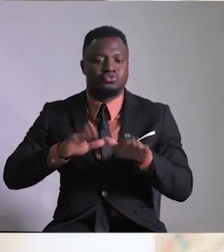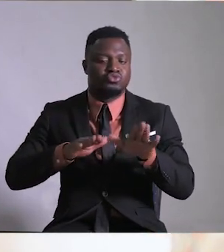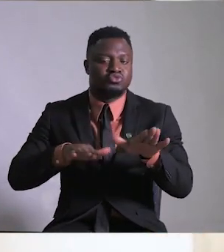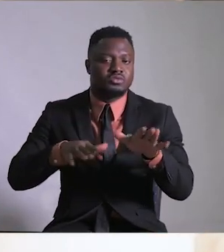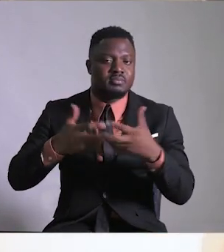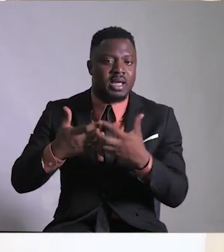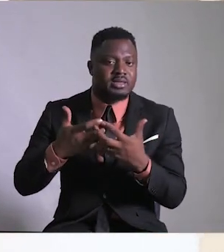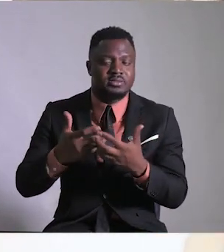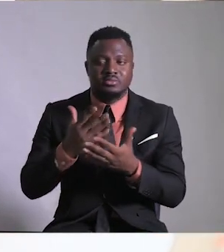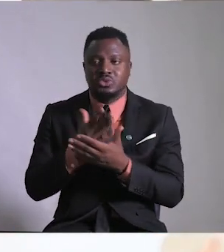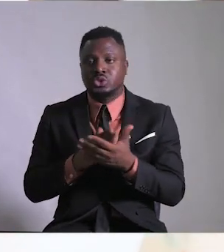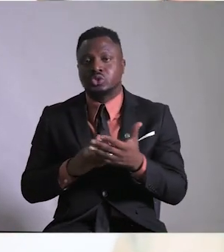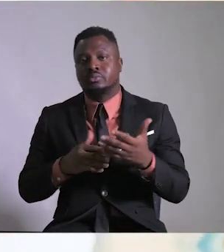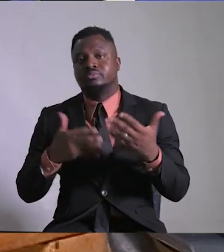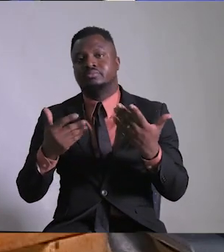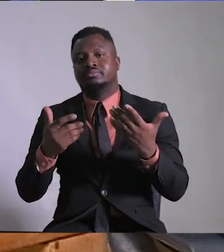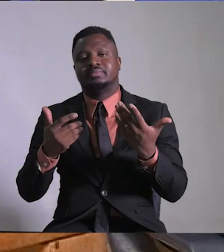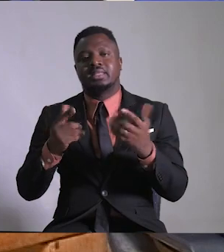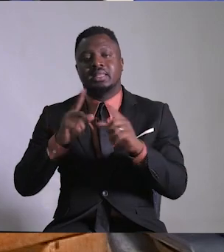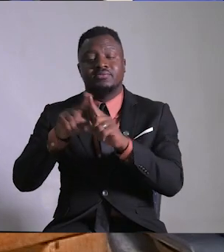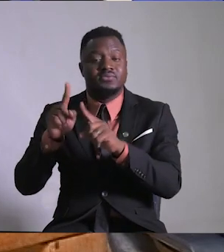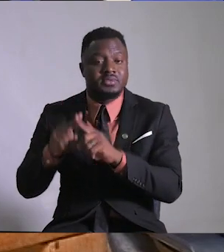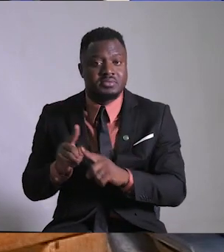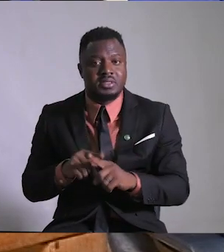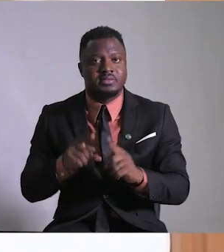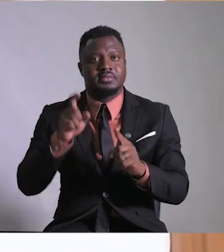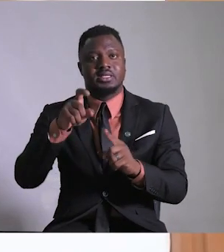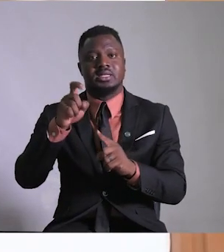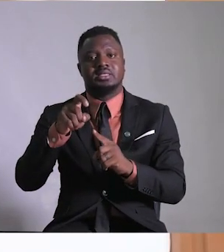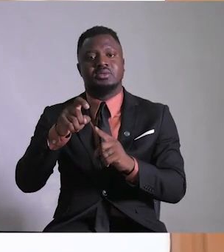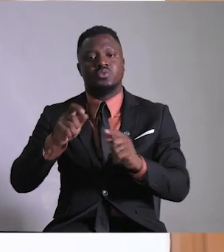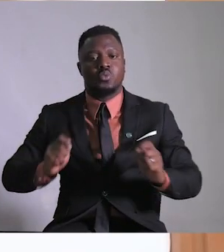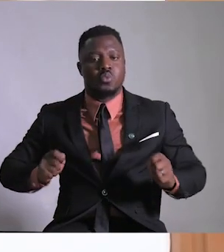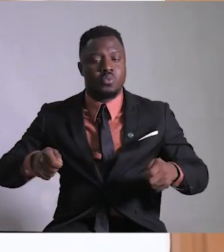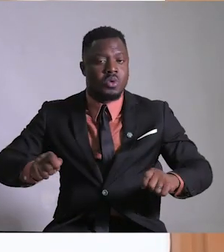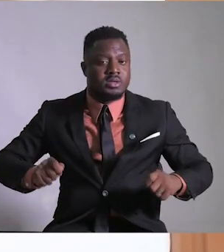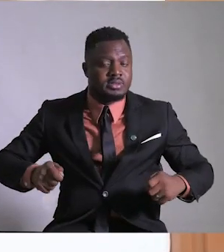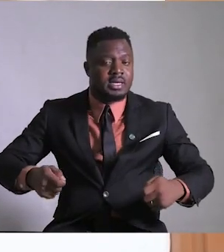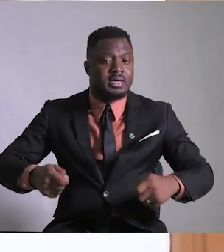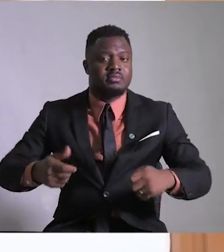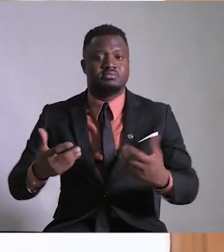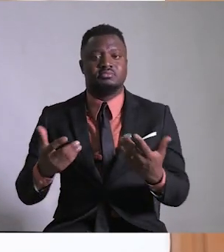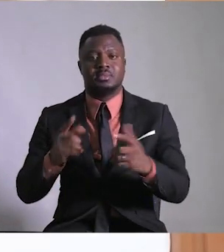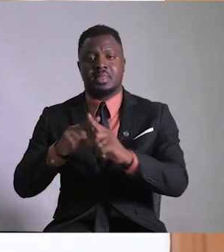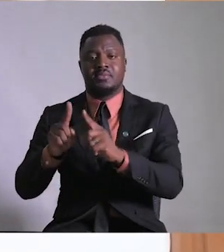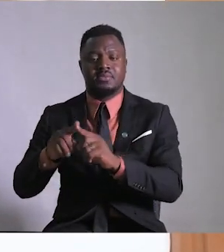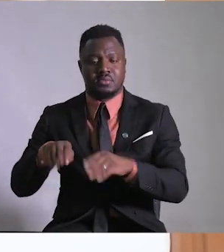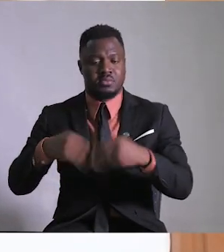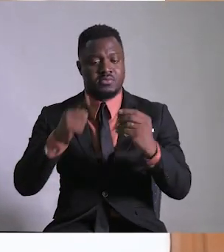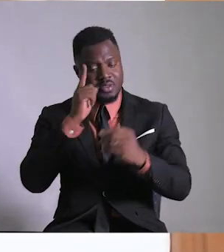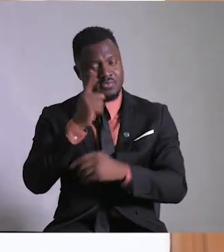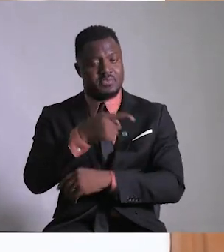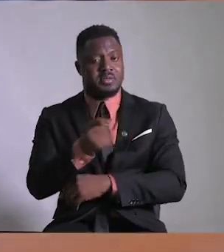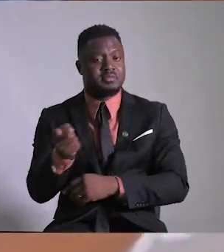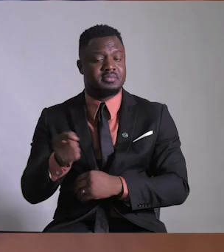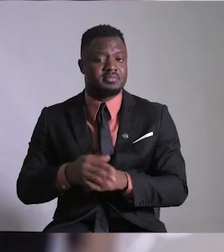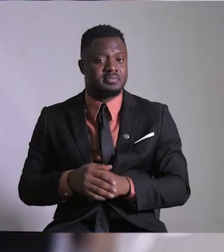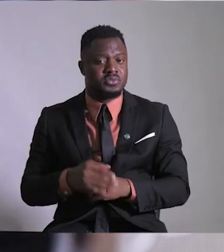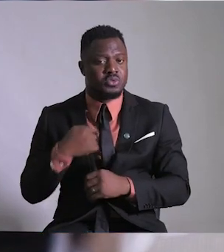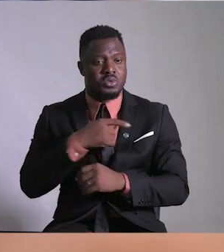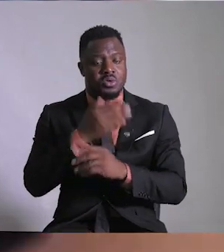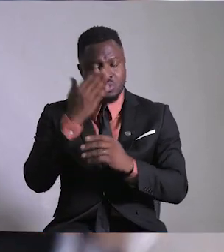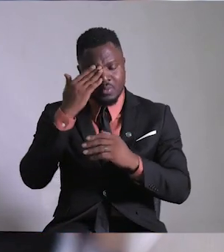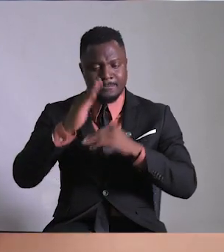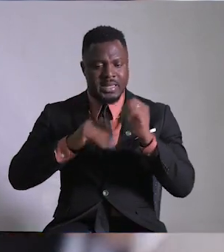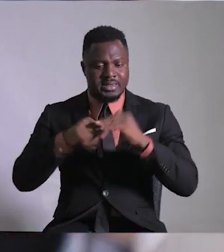sewing machines, some were given some just needed wheelchair to be on, and those things were provided.